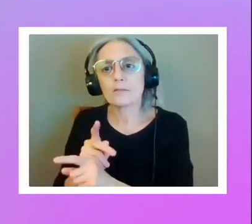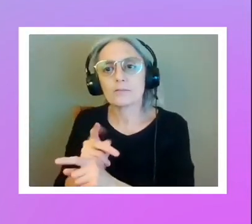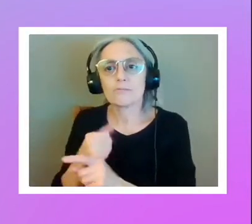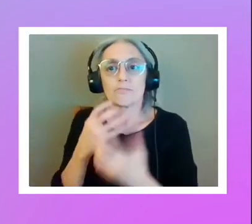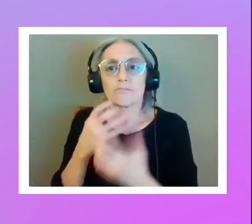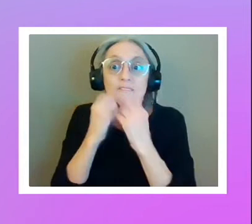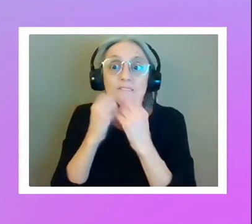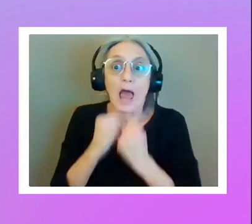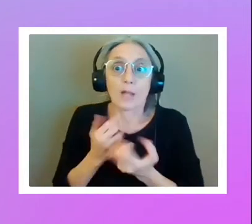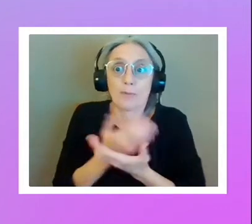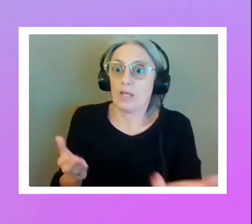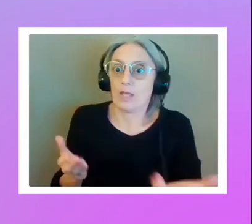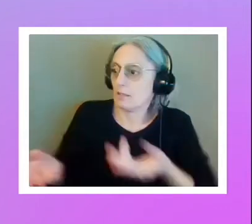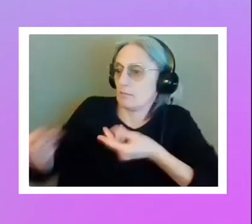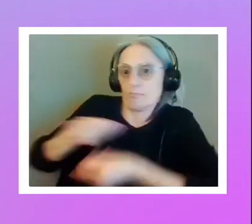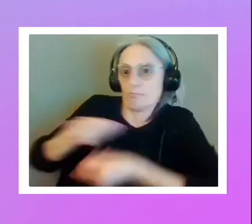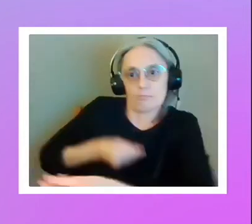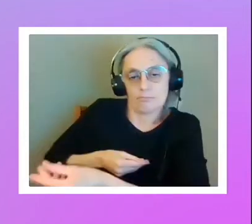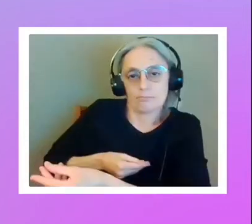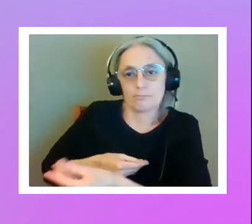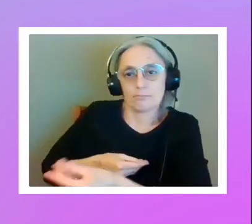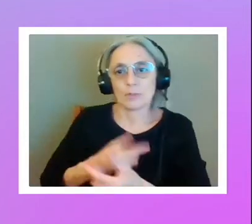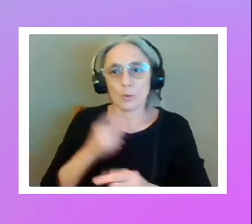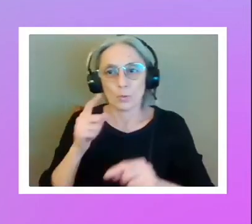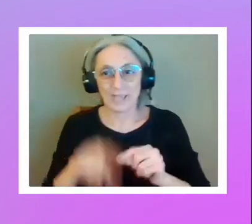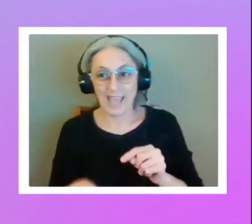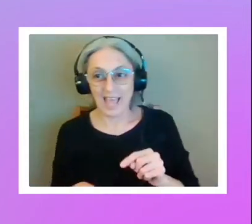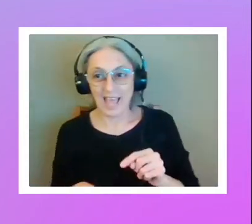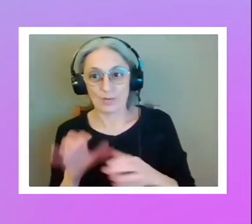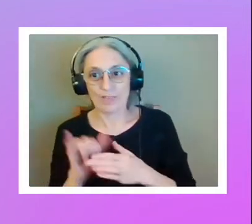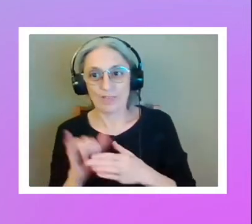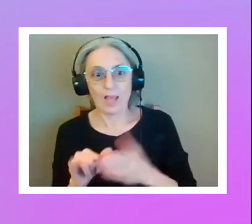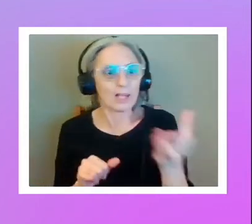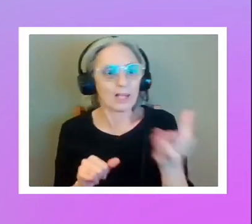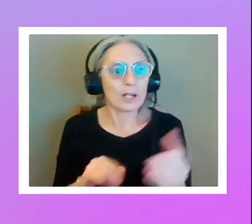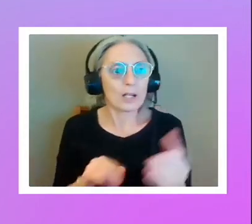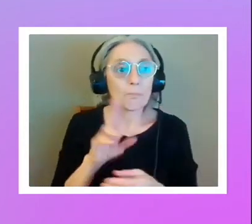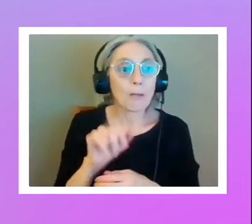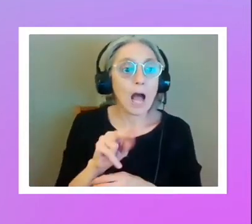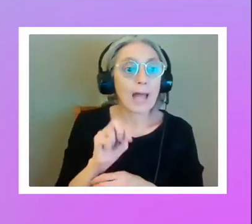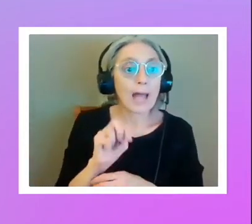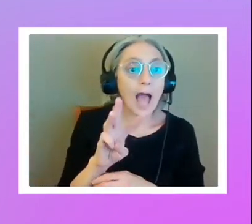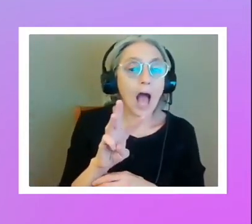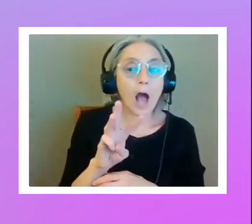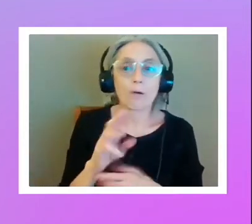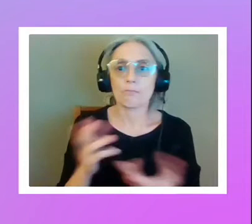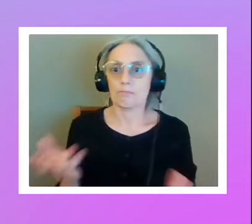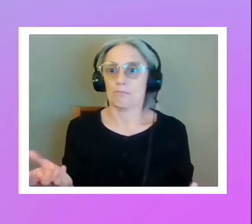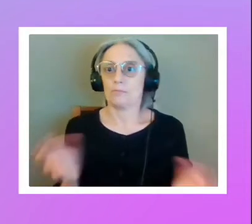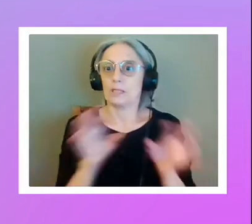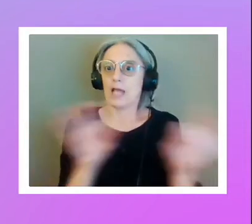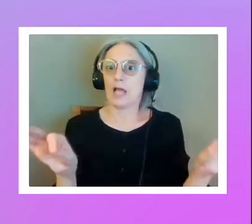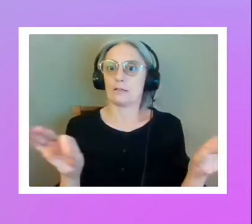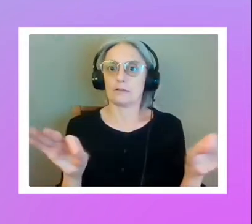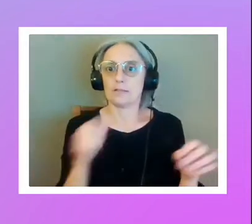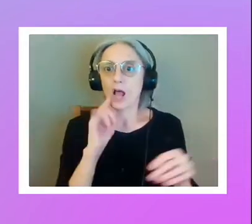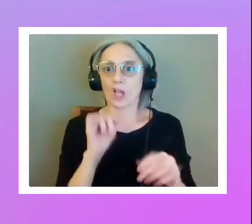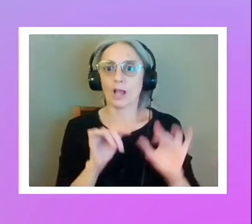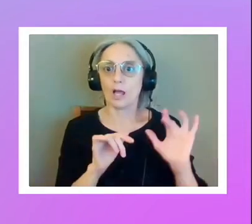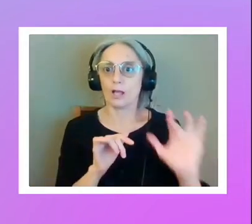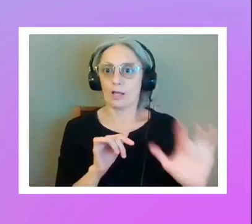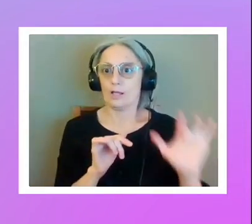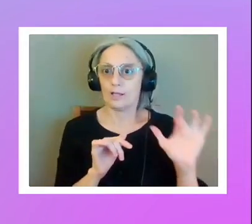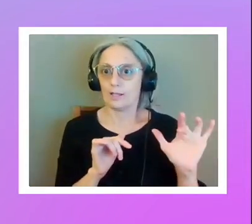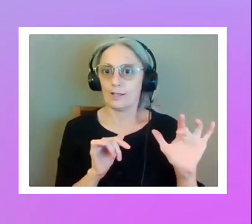can't even tell because this one says buy now and it looks like a text. That's not going to work out. But even more, we want to make sure